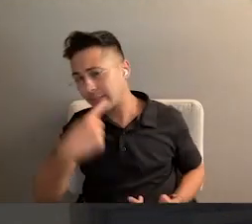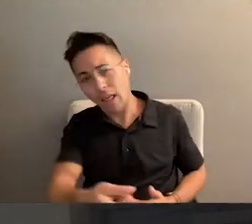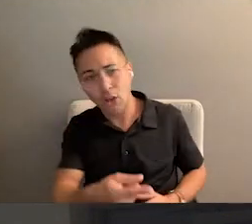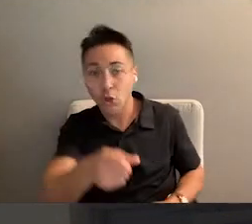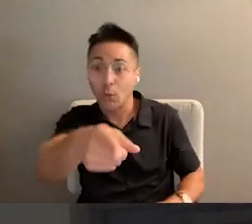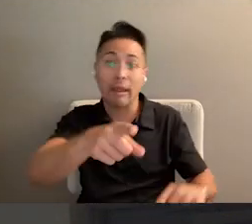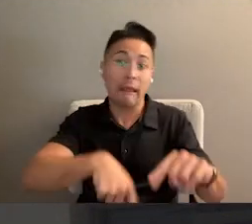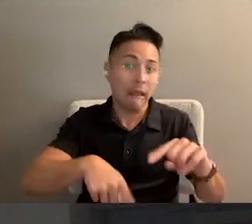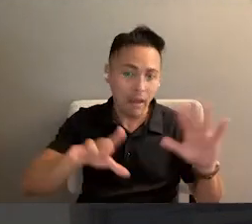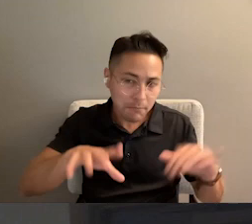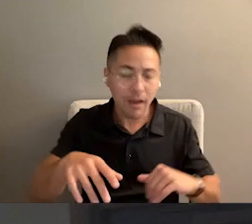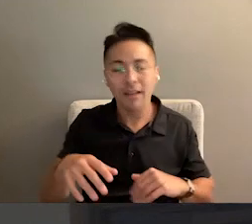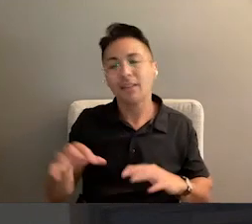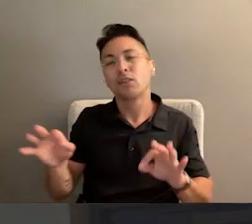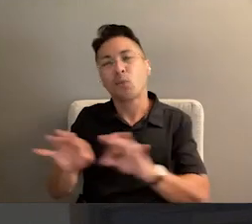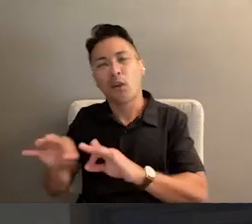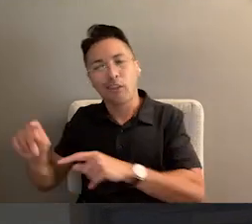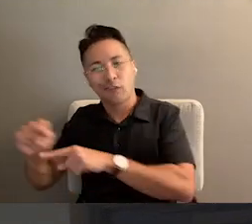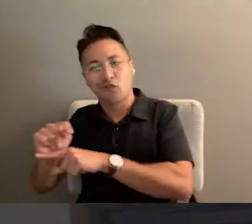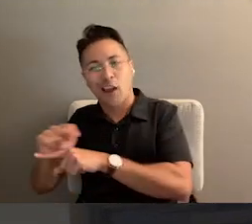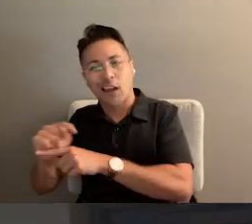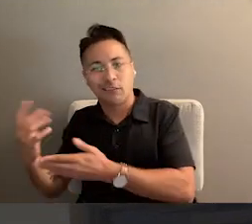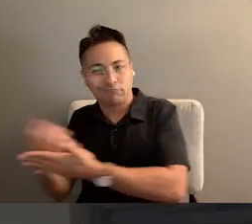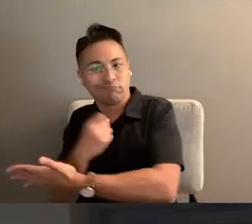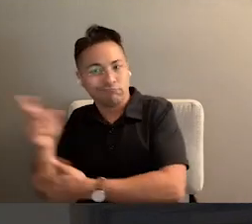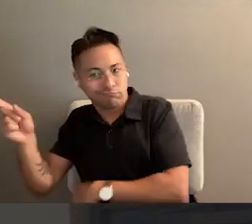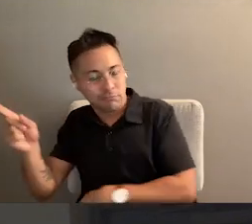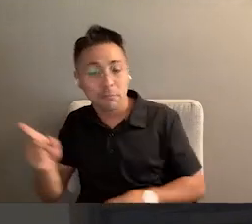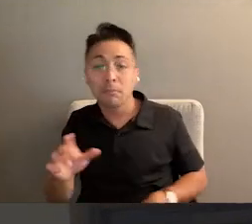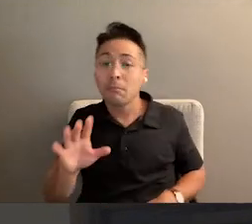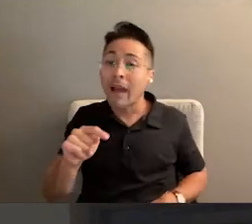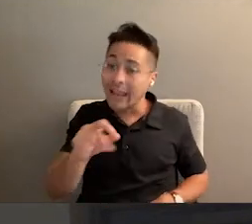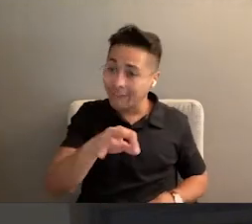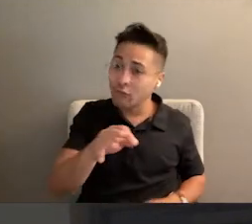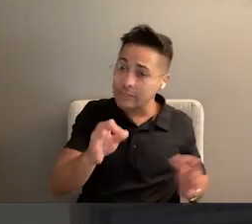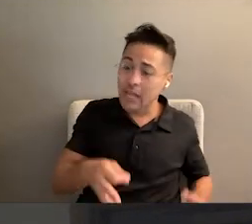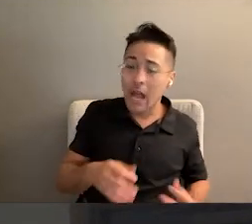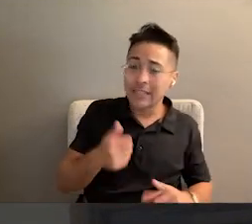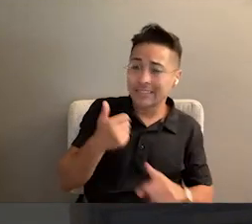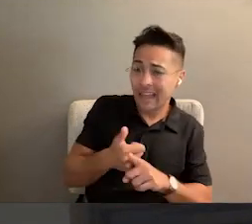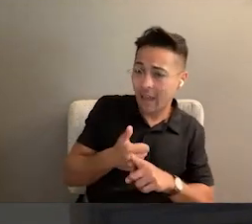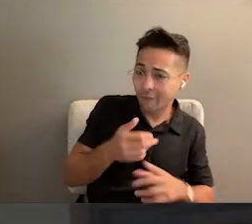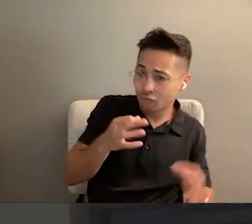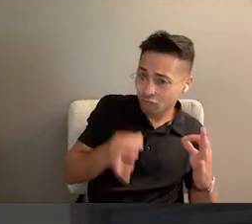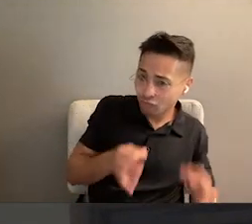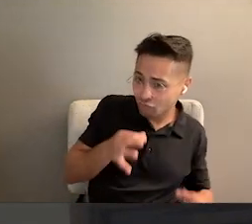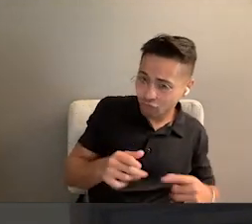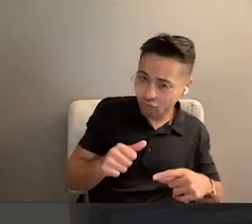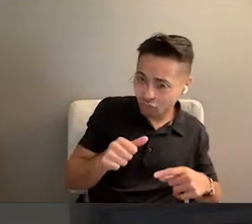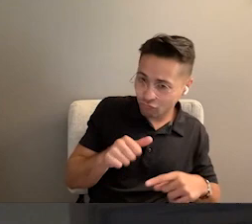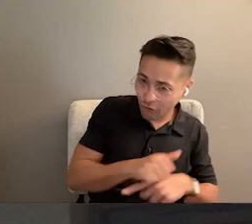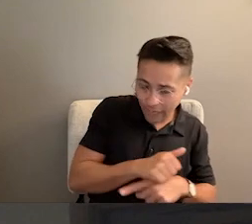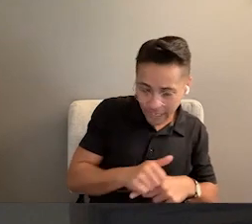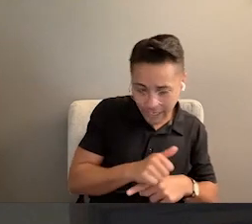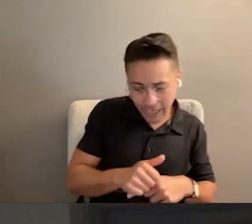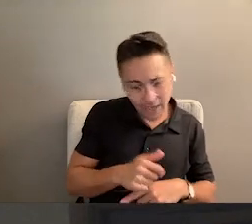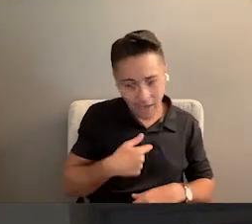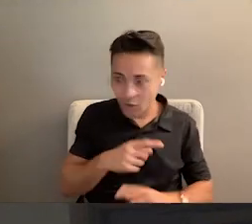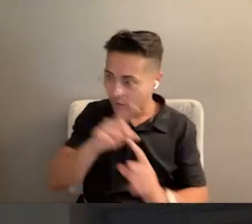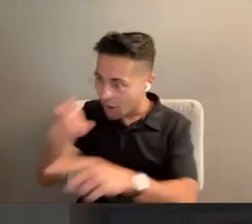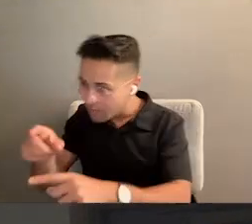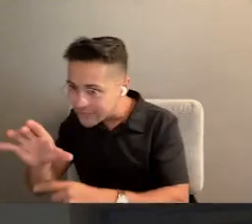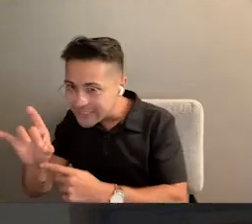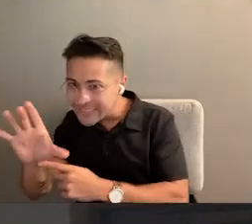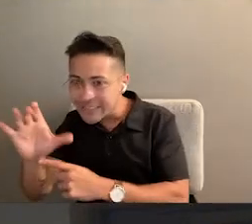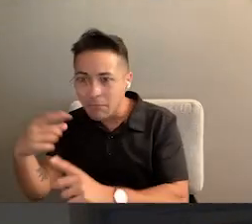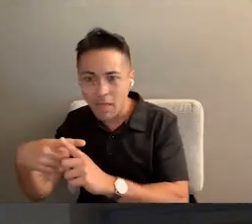people who do it. It is an option. I'm not saying you can't. I'm just saying it's worth taking the training. Now, if you do decide to